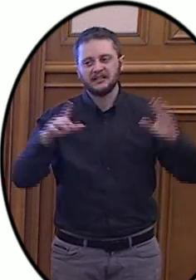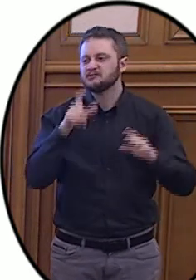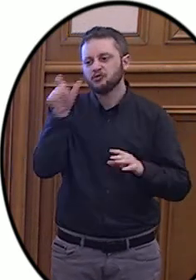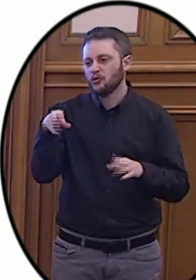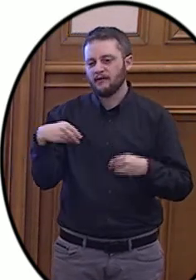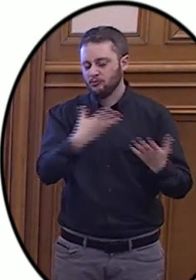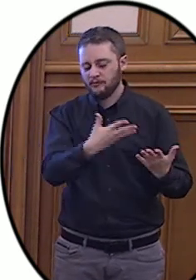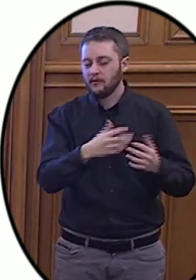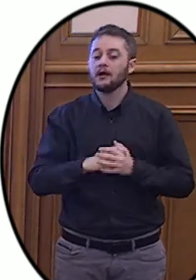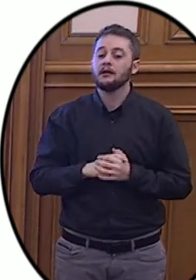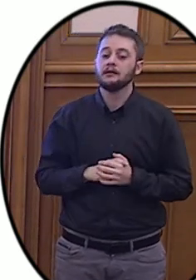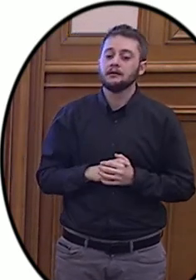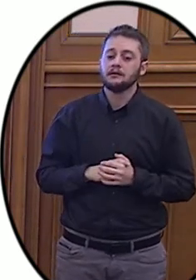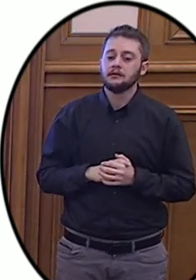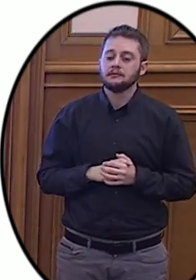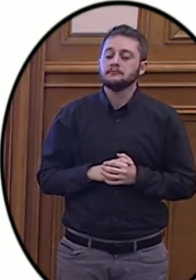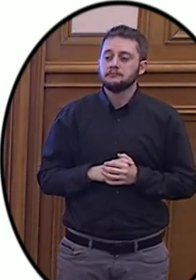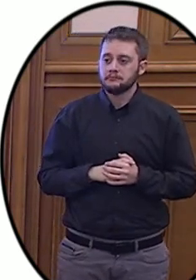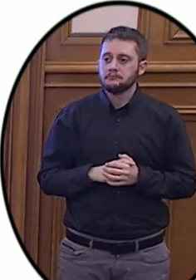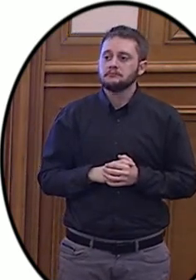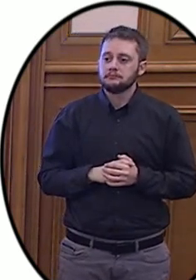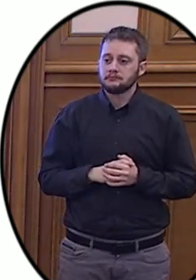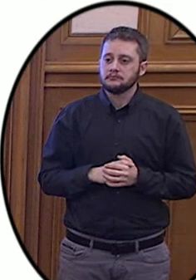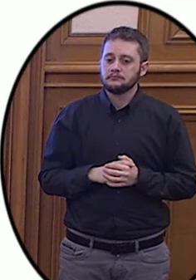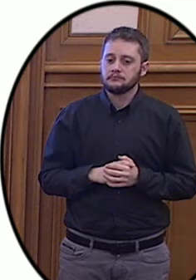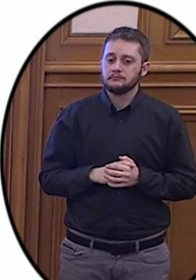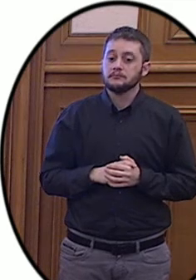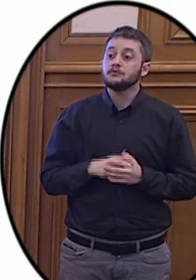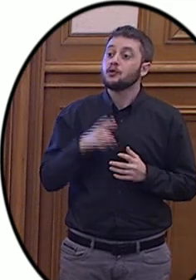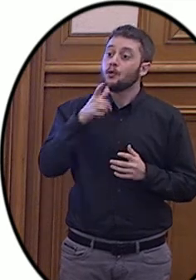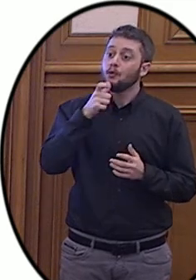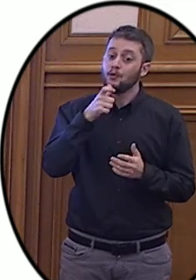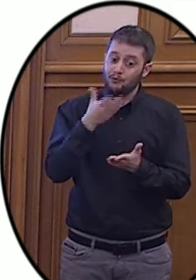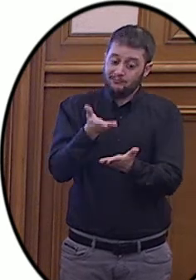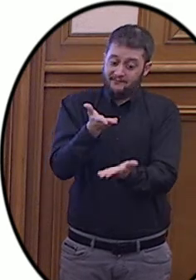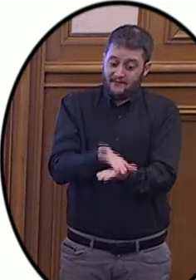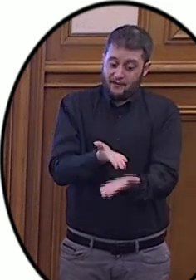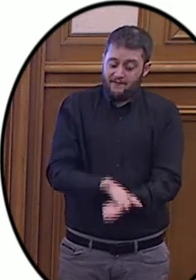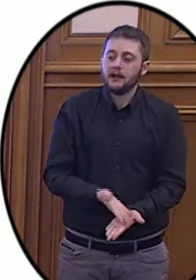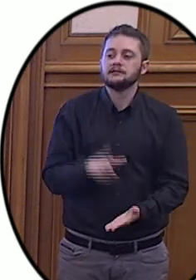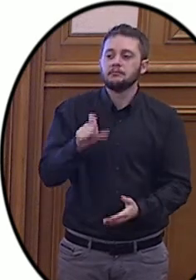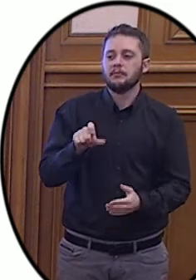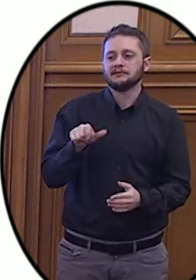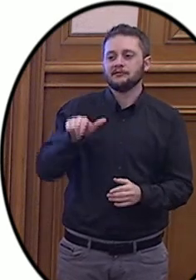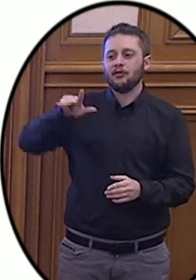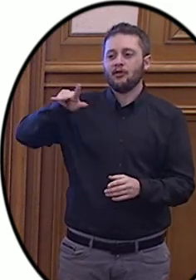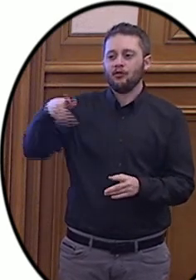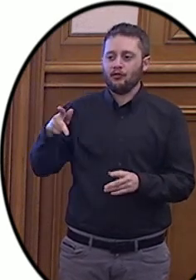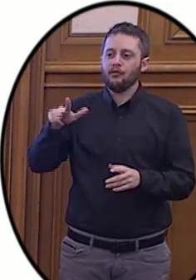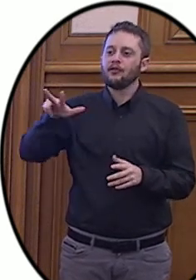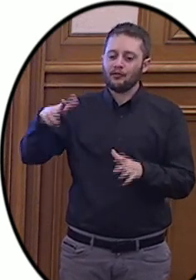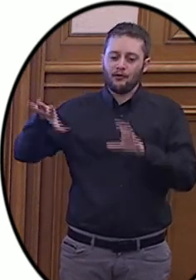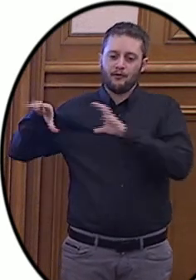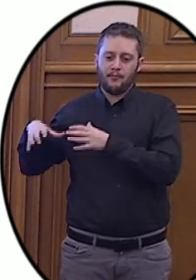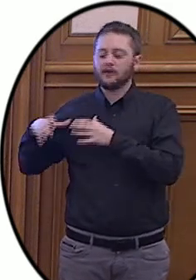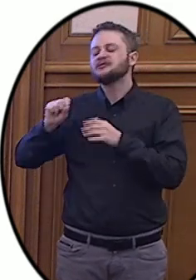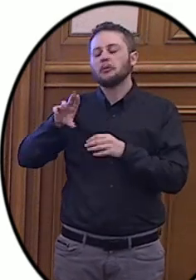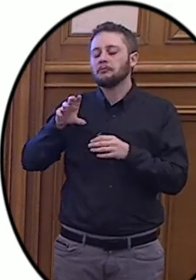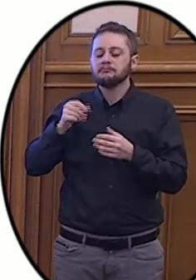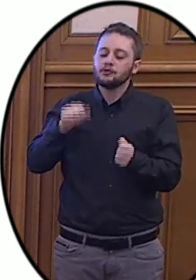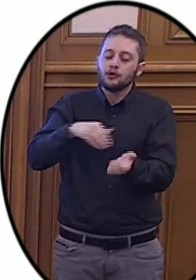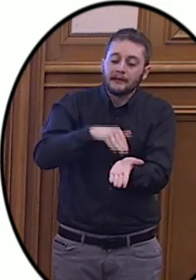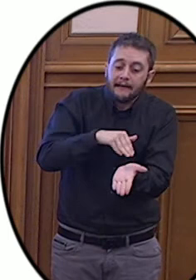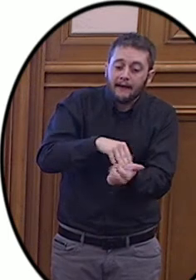verification must come from a knowledgeable third party, but it does not need to be a medical doctor. It could be